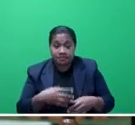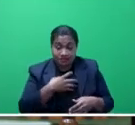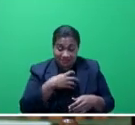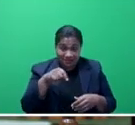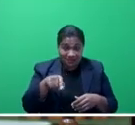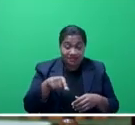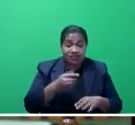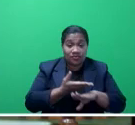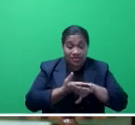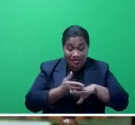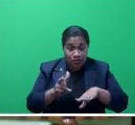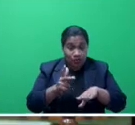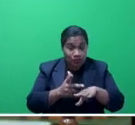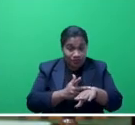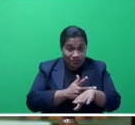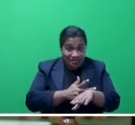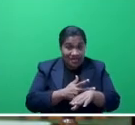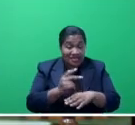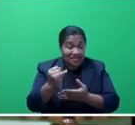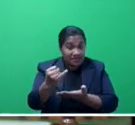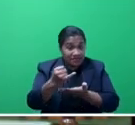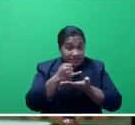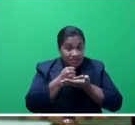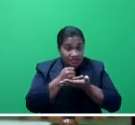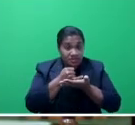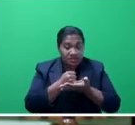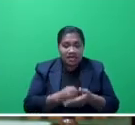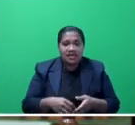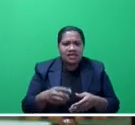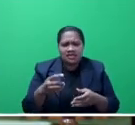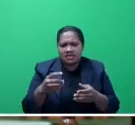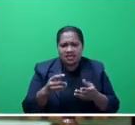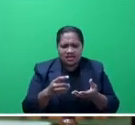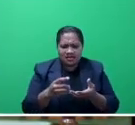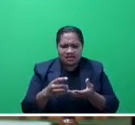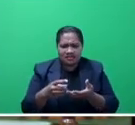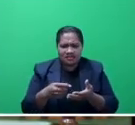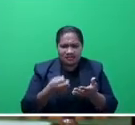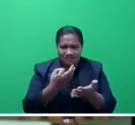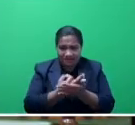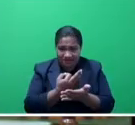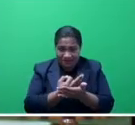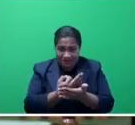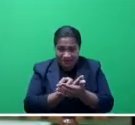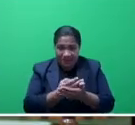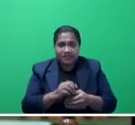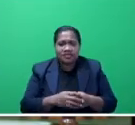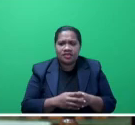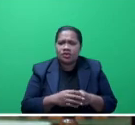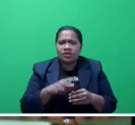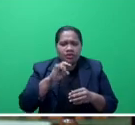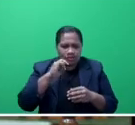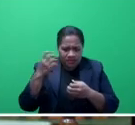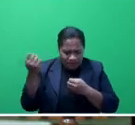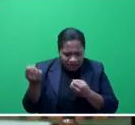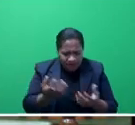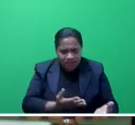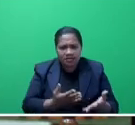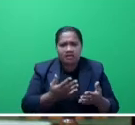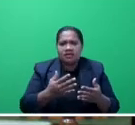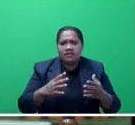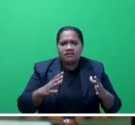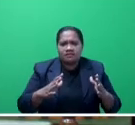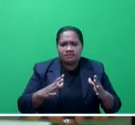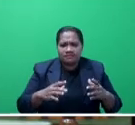green investments, customs import duty exemption will be provided on raw materials, machinery and equipment, including spare parts for